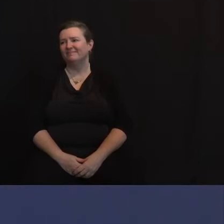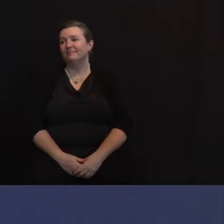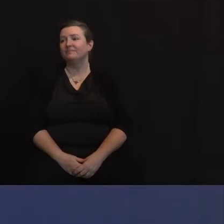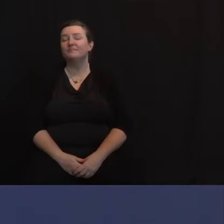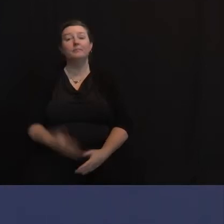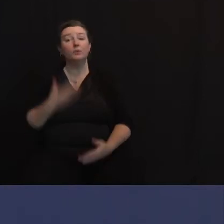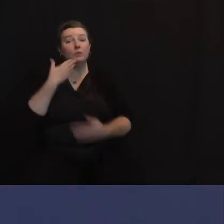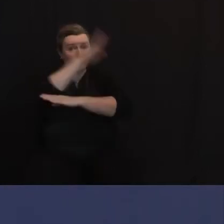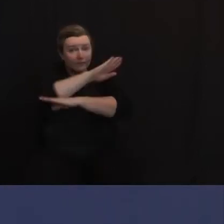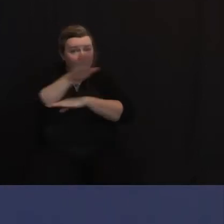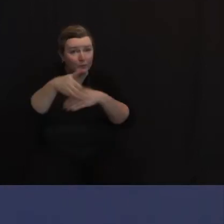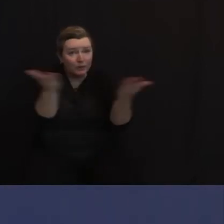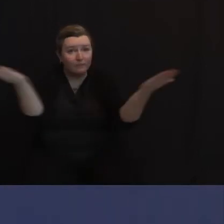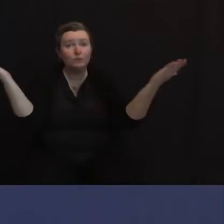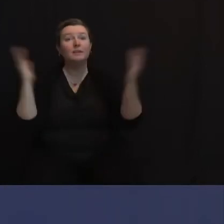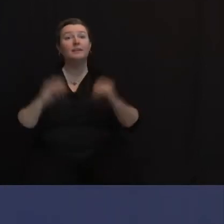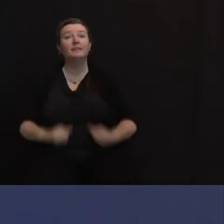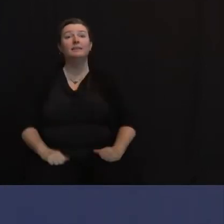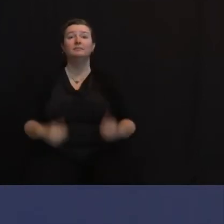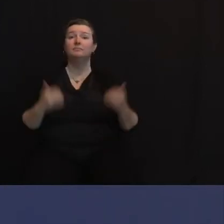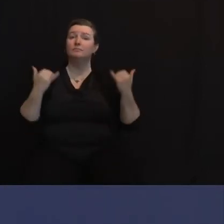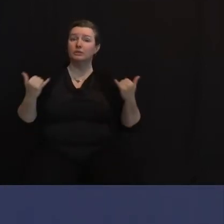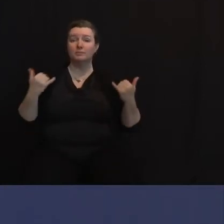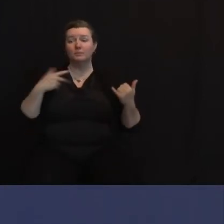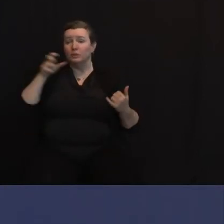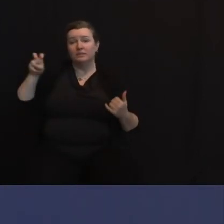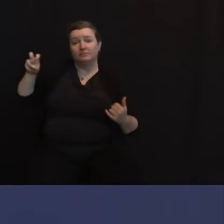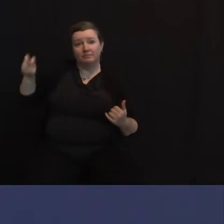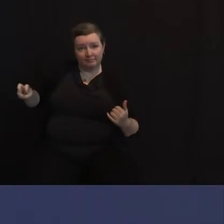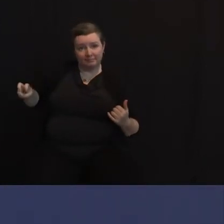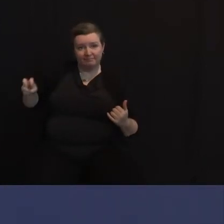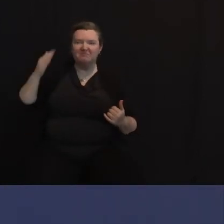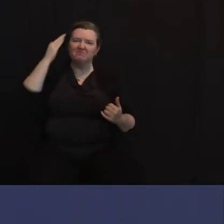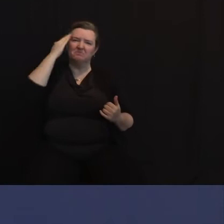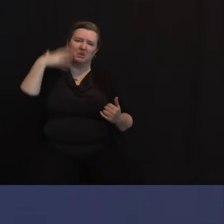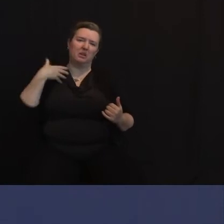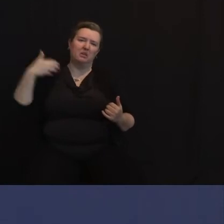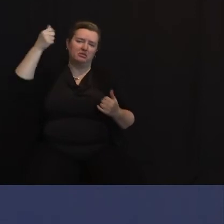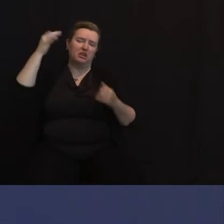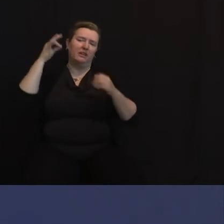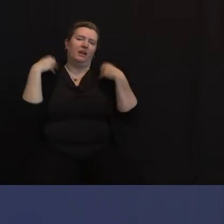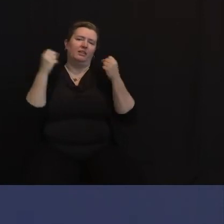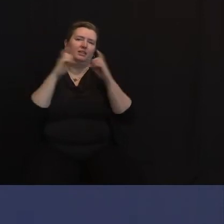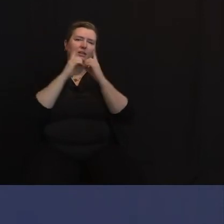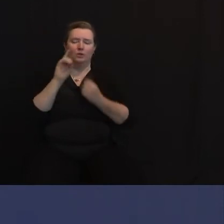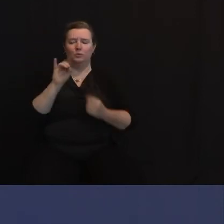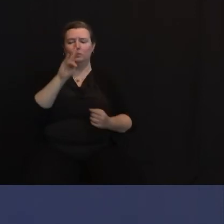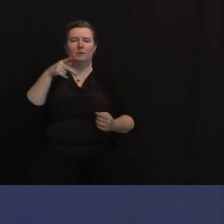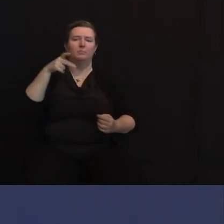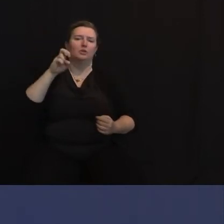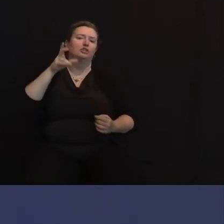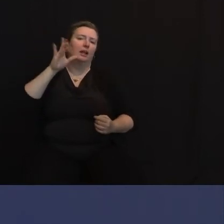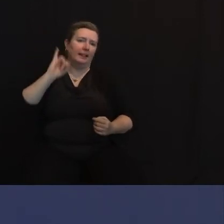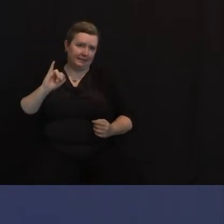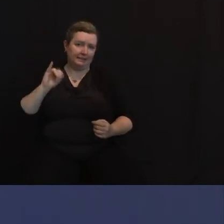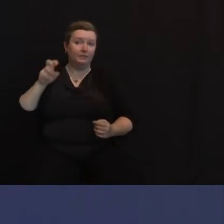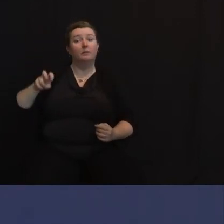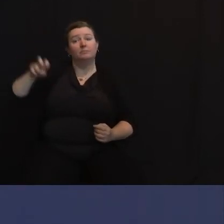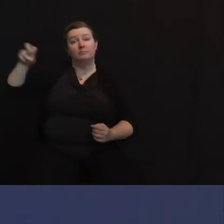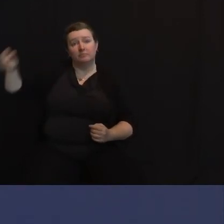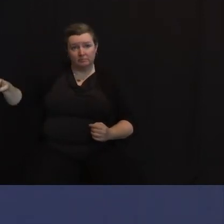Good afternoon, everyone. I am joined by the woman on my right who needs no introduction, the Commissioner of the Department of Health, Judy Persicelli. To her right, and as we